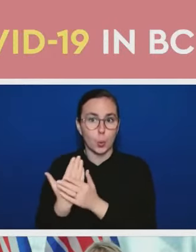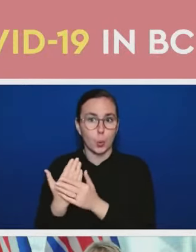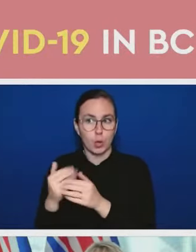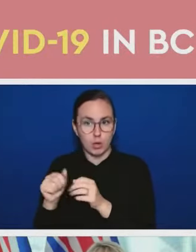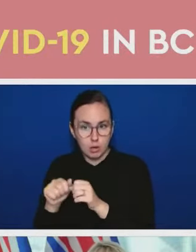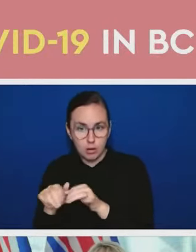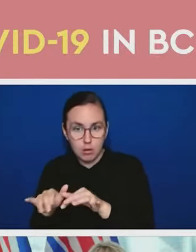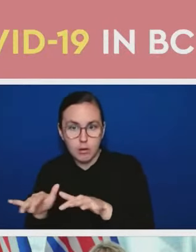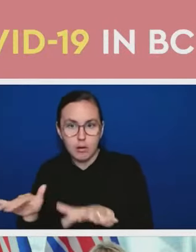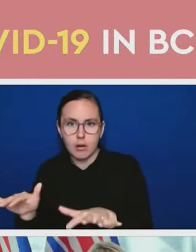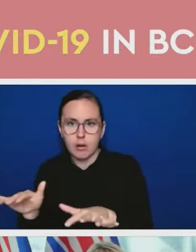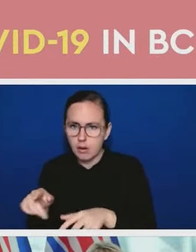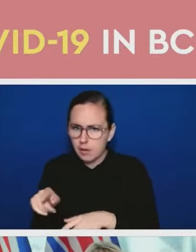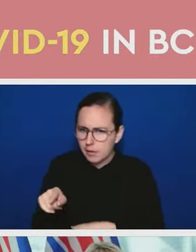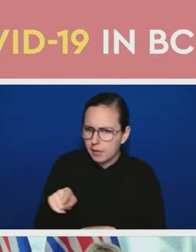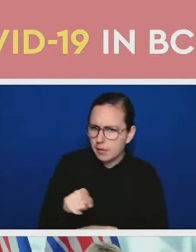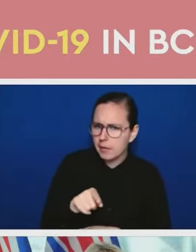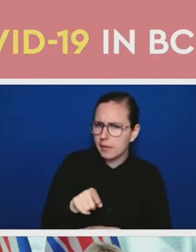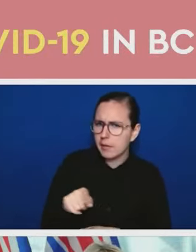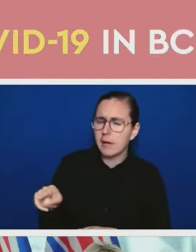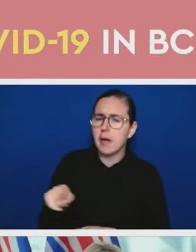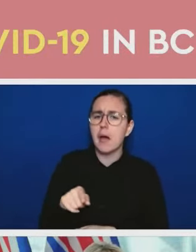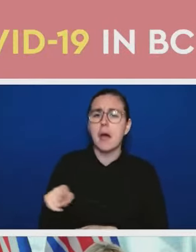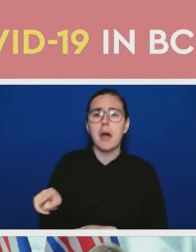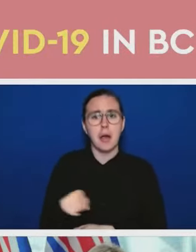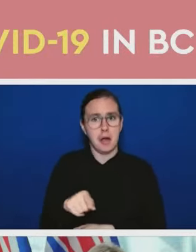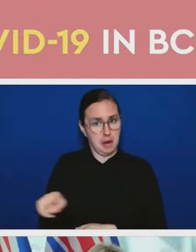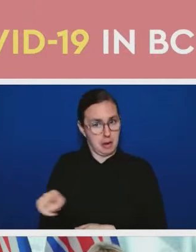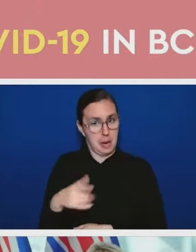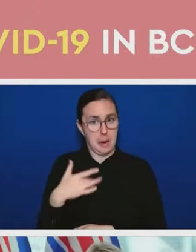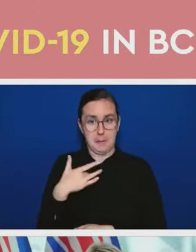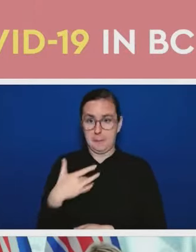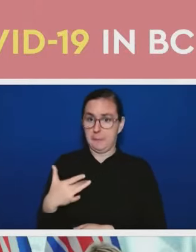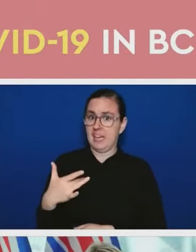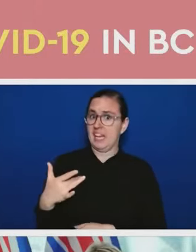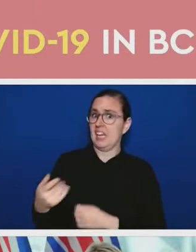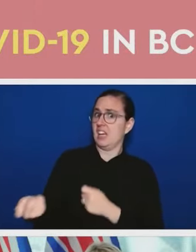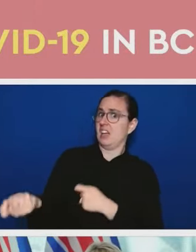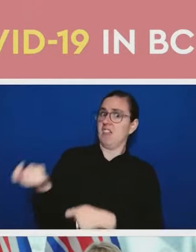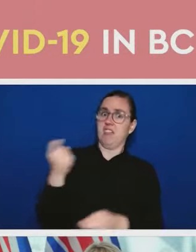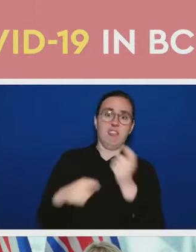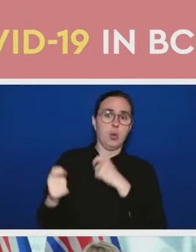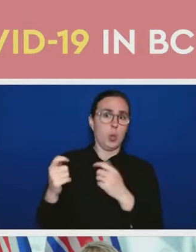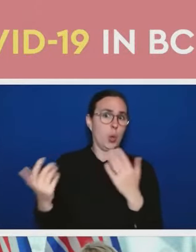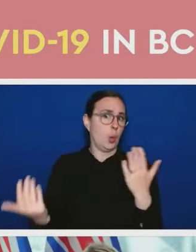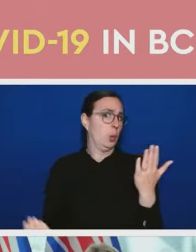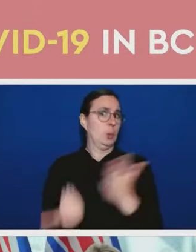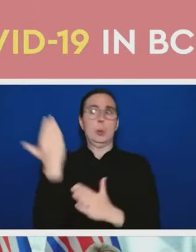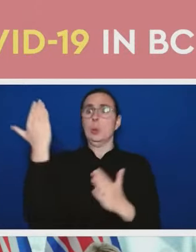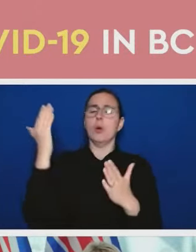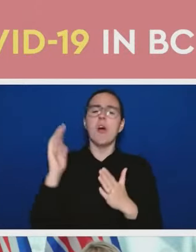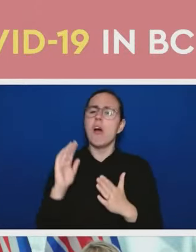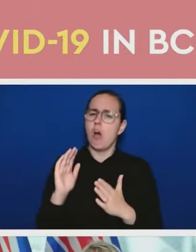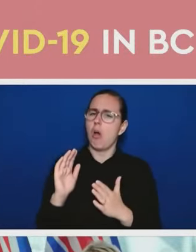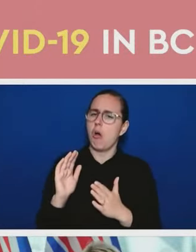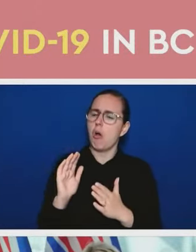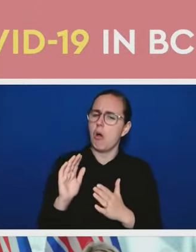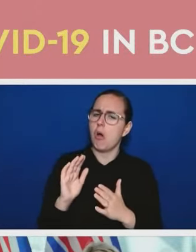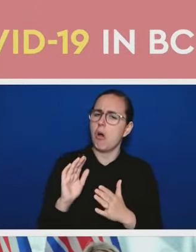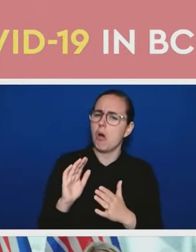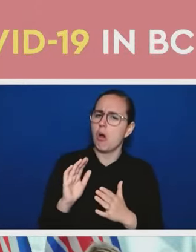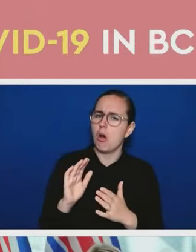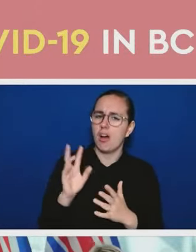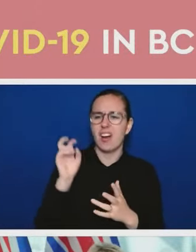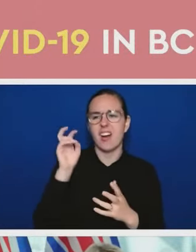very unlikely to see a new strain arise in BC or in Canada that evades all of our immune system and